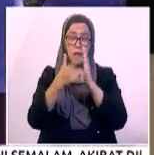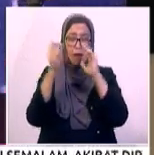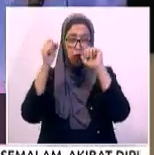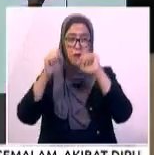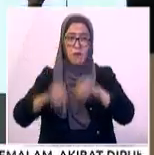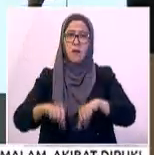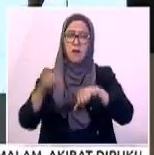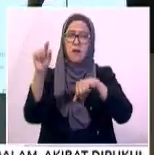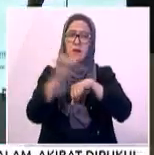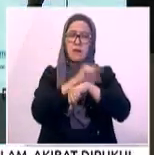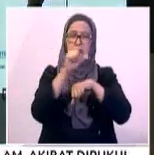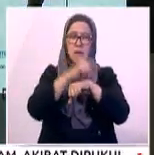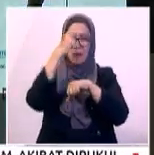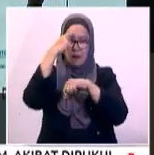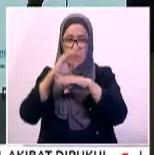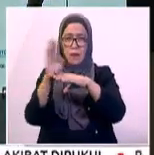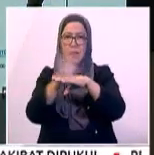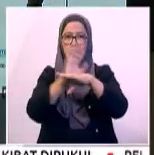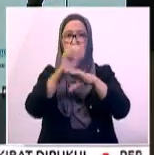perniagaan masing-masing.